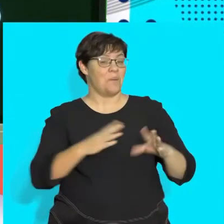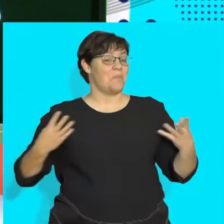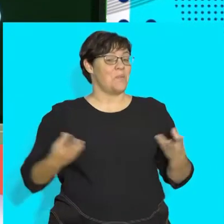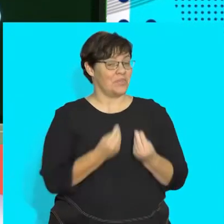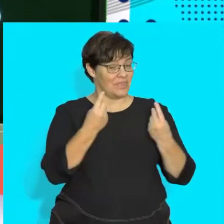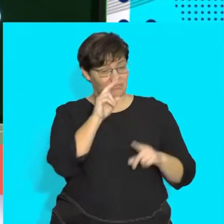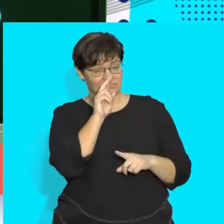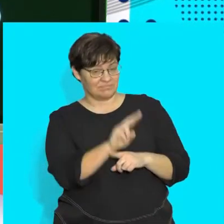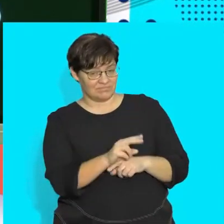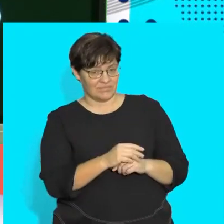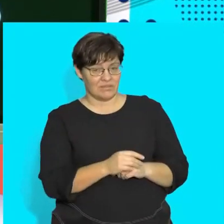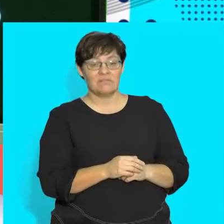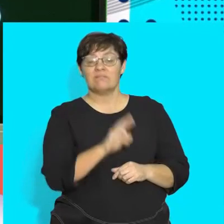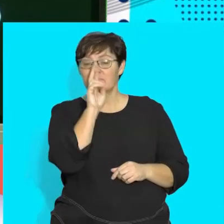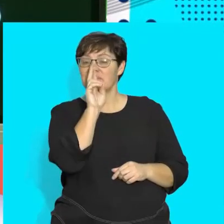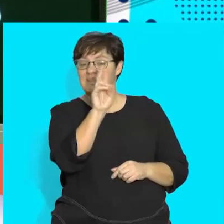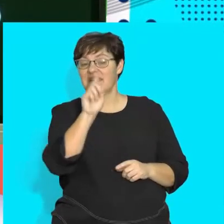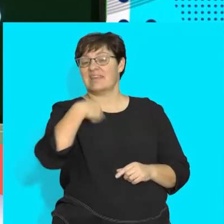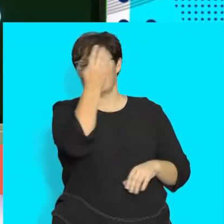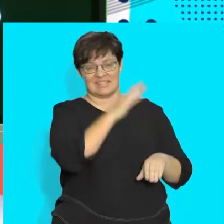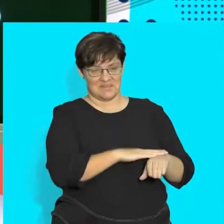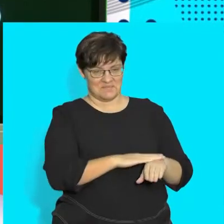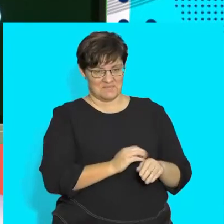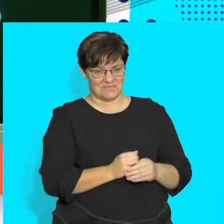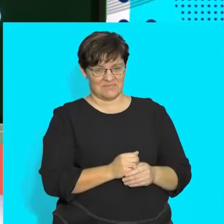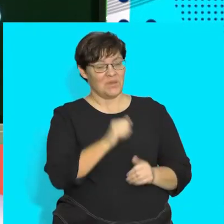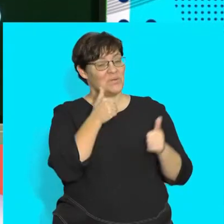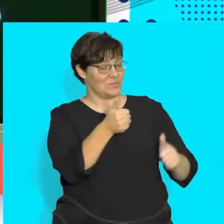you for spending this time with me. I will see you guys